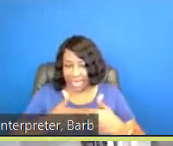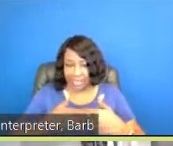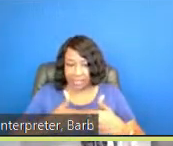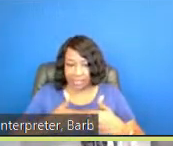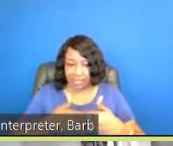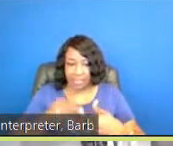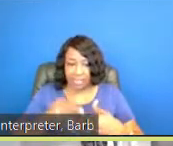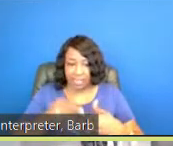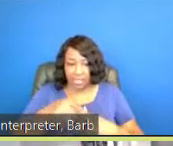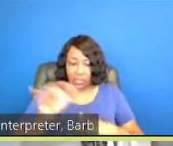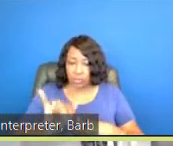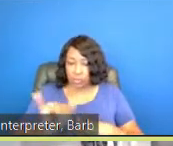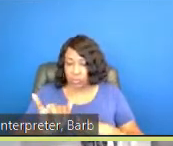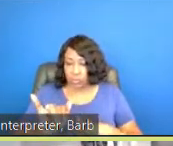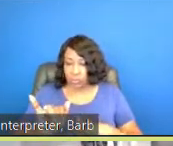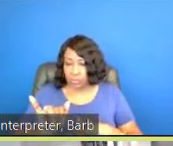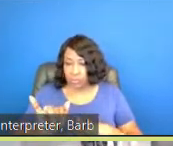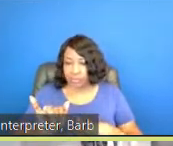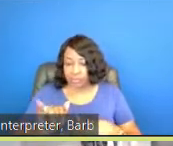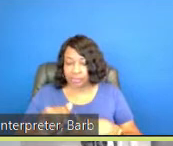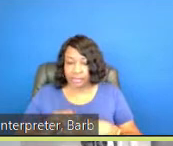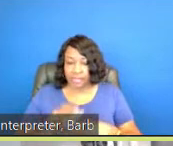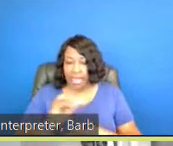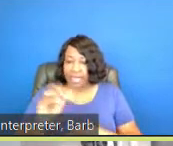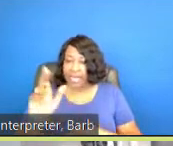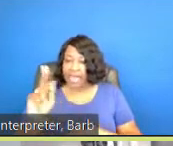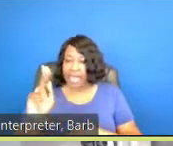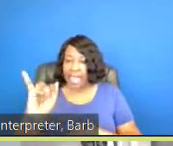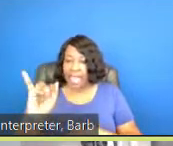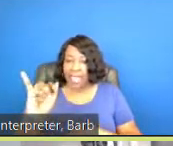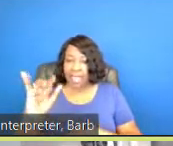here too, and kiosk.